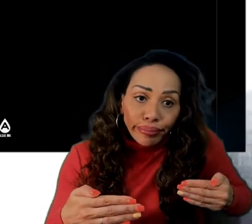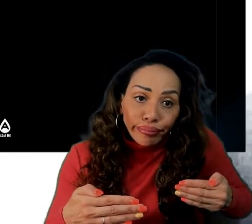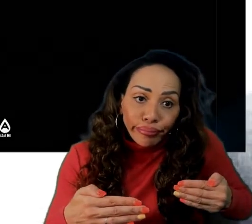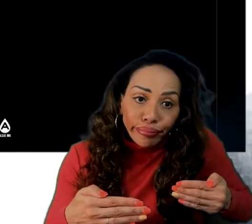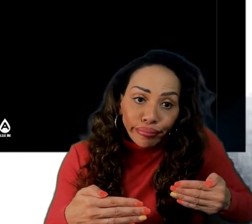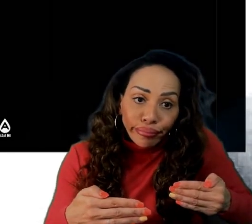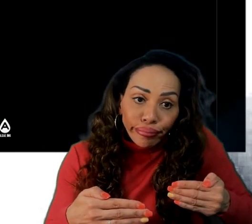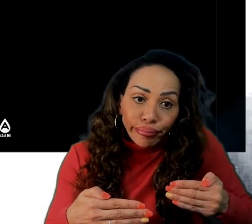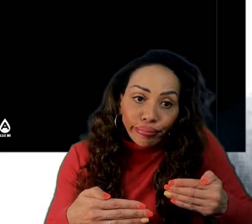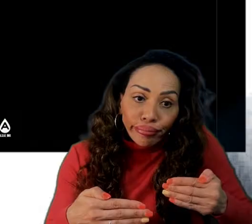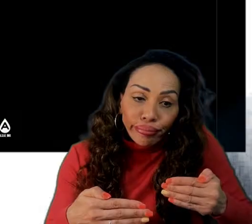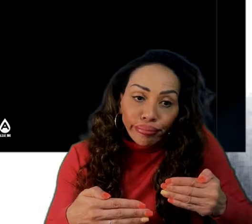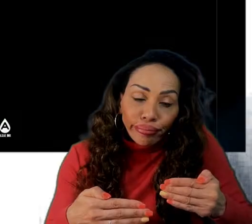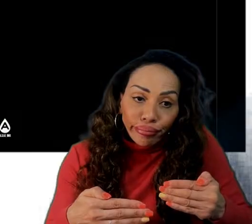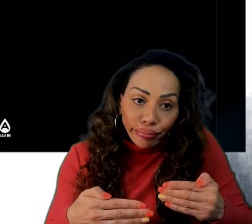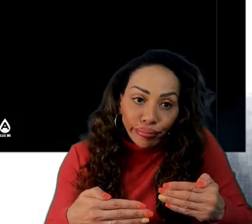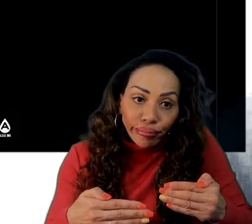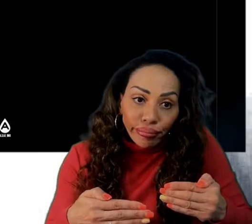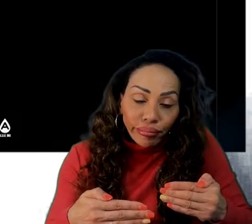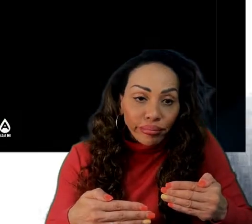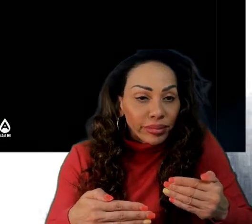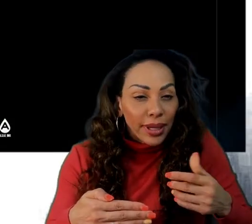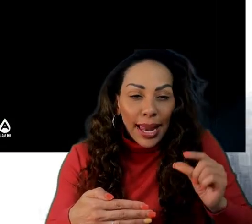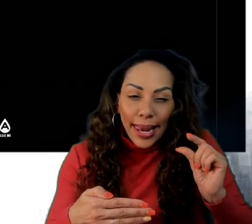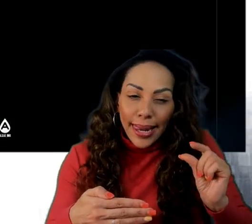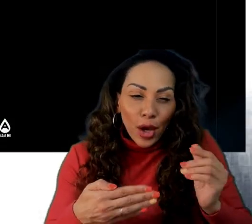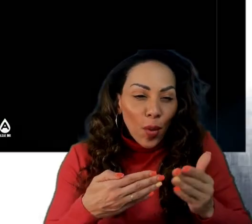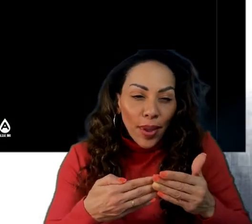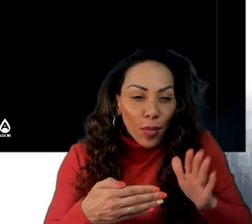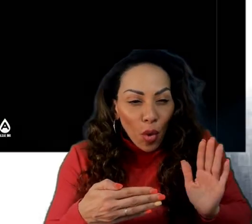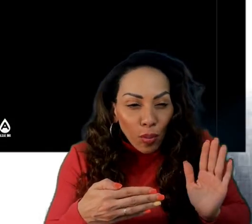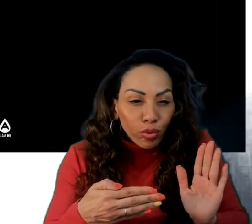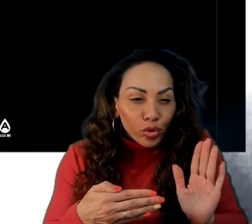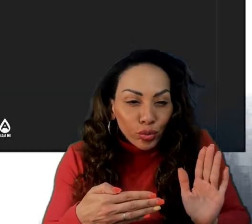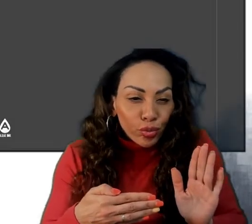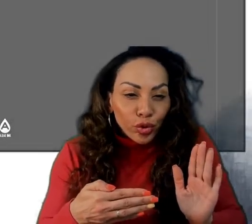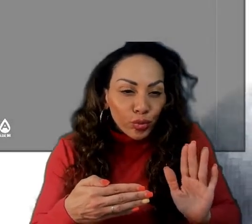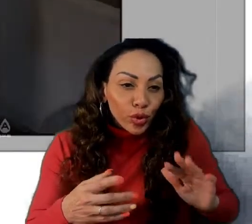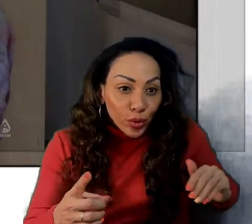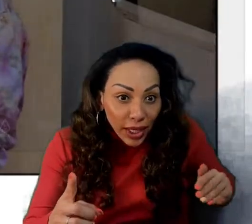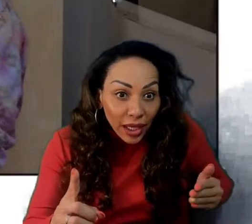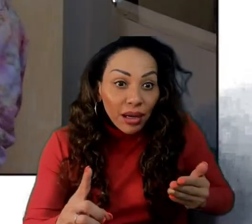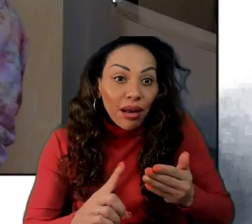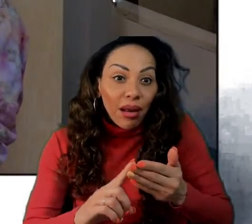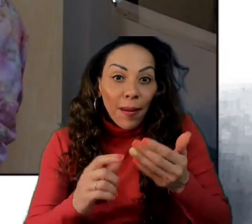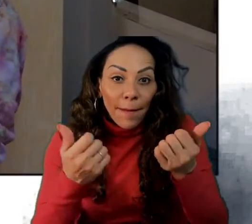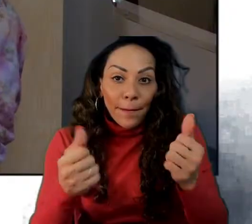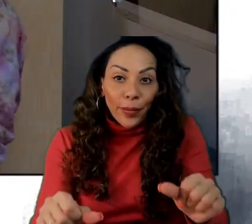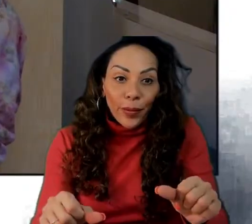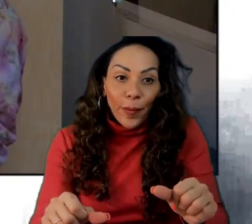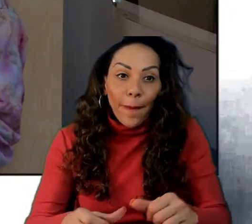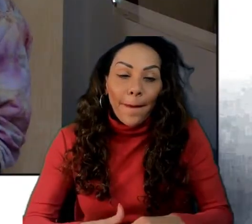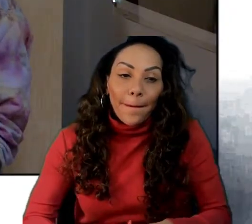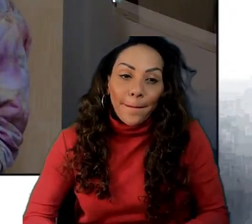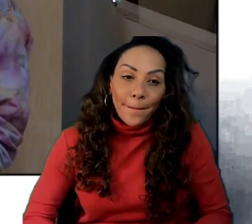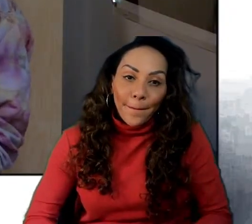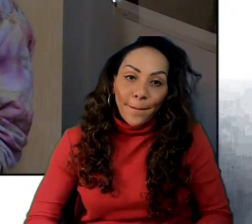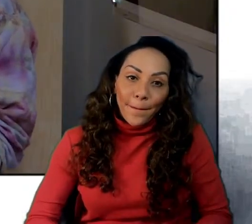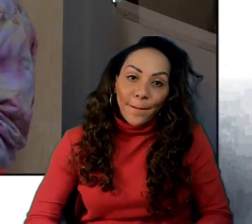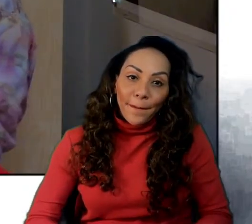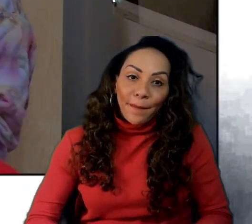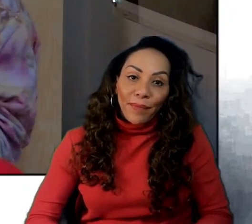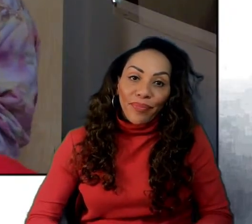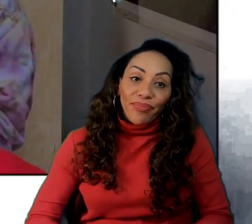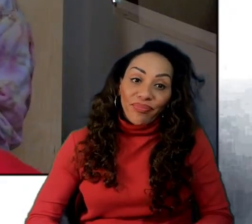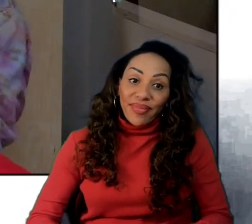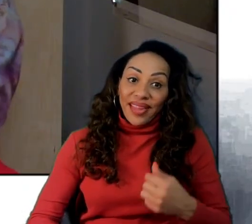it would take much to actually get there now. So I think we made a really good strides to get there. So that's one of the